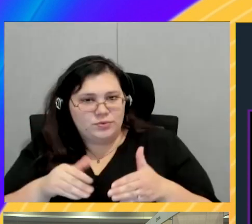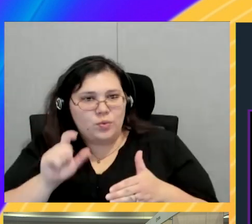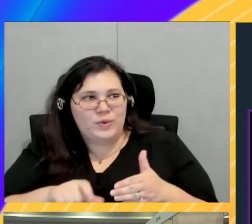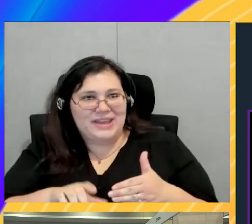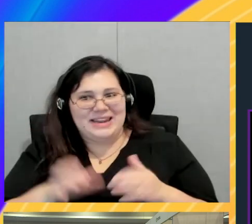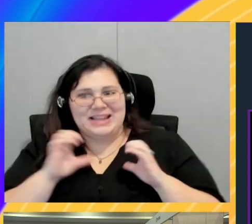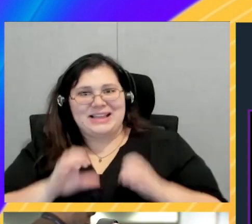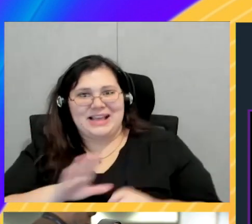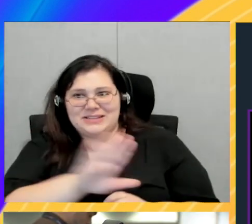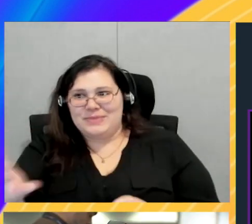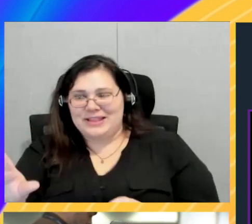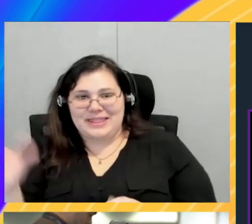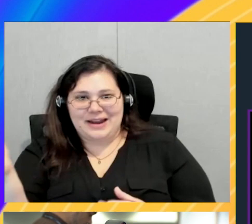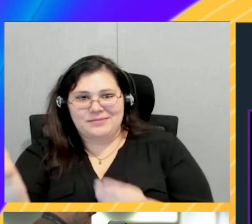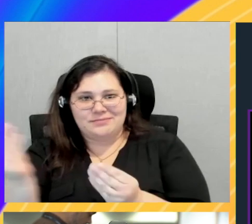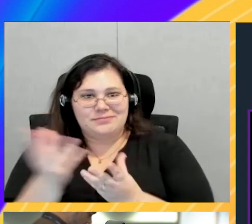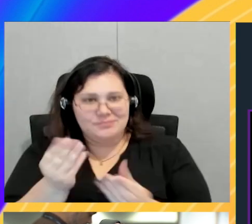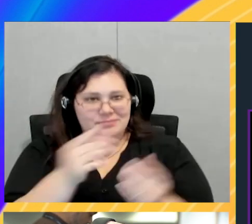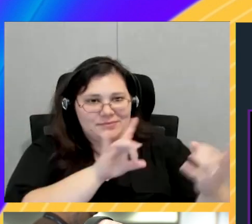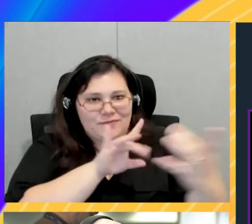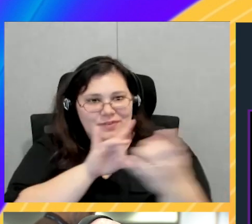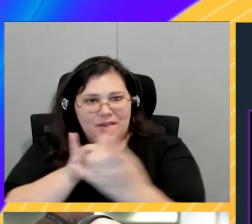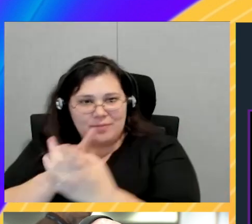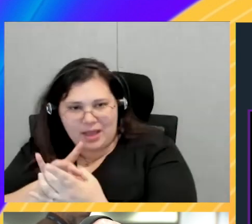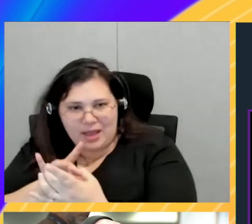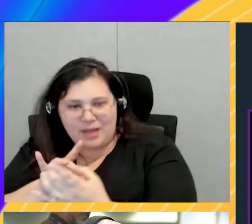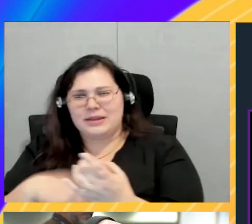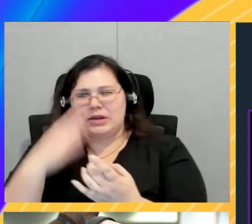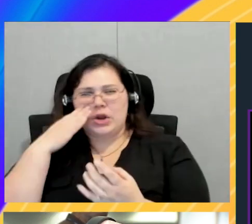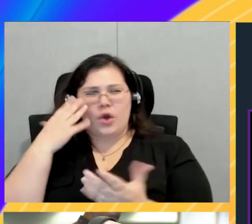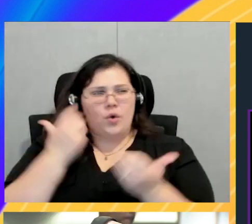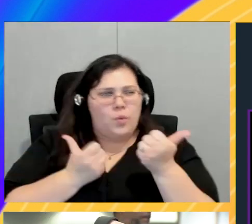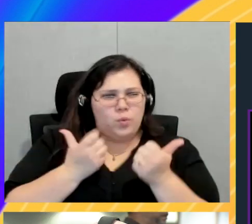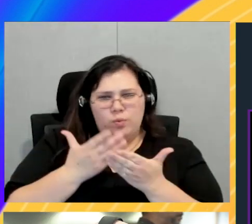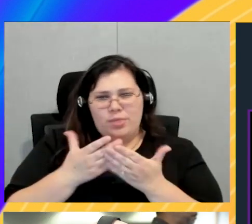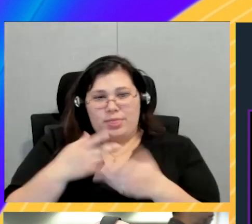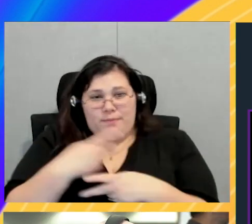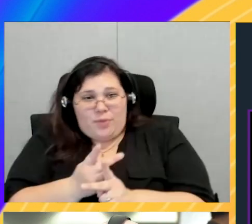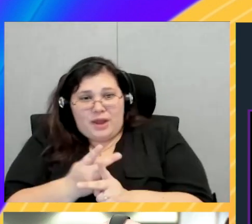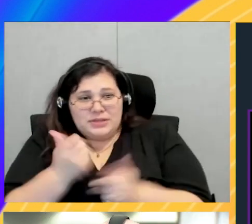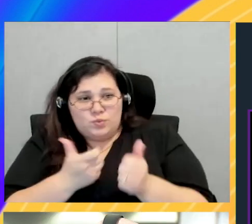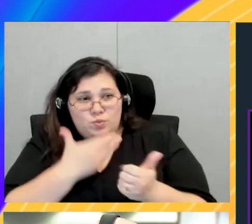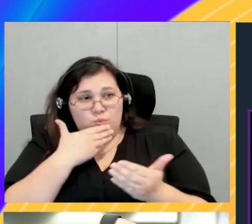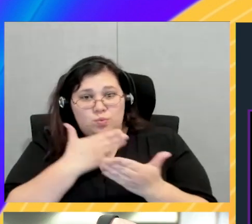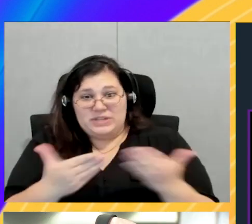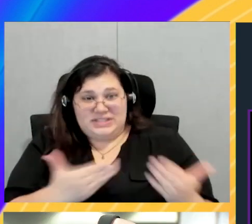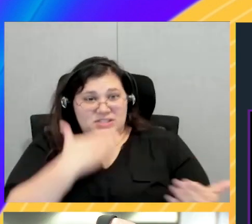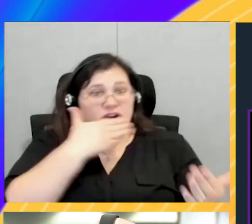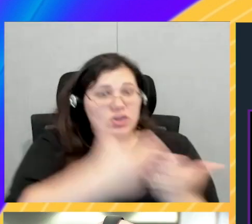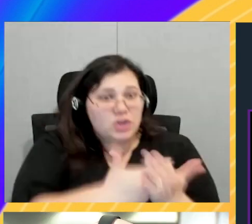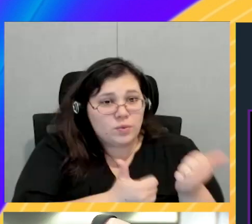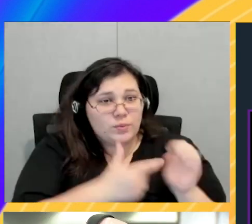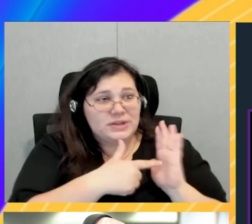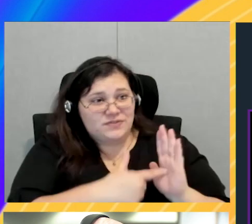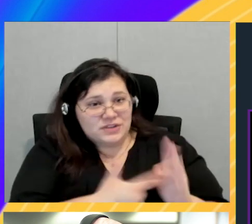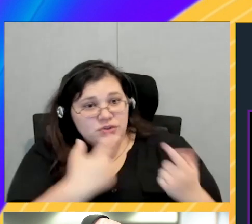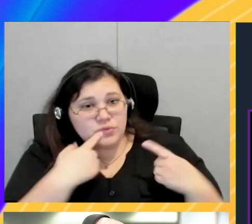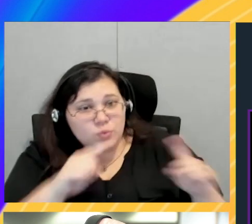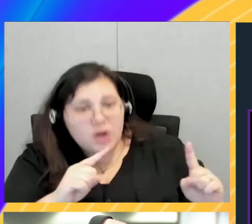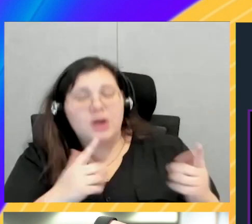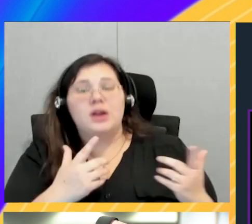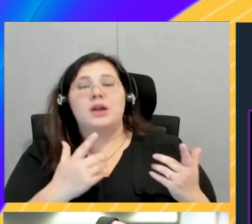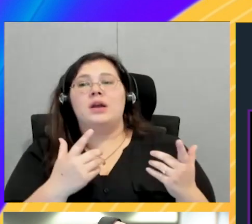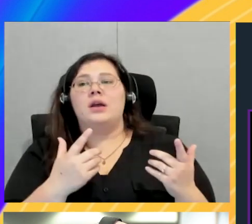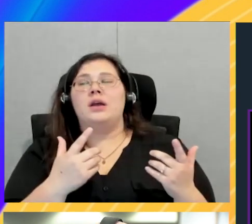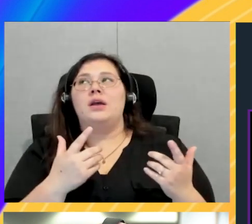teams need to know what features are landing, what's working. We need to understand, I mean, especially somebody the size of Air Force,